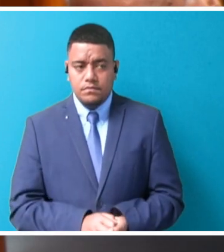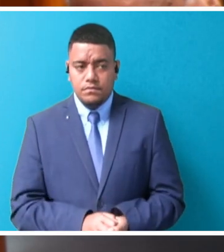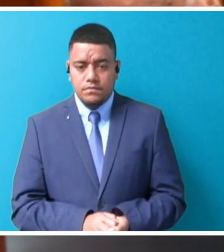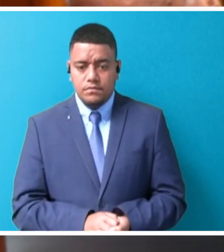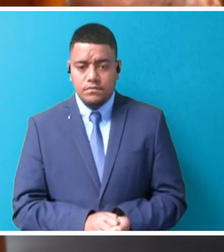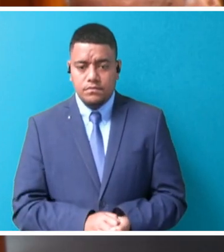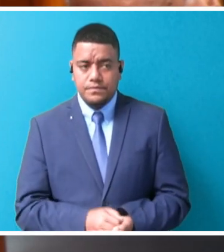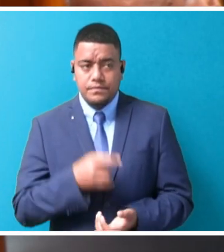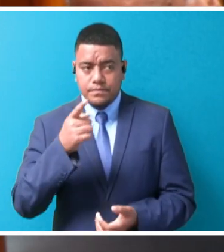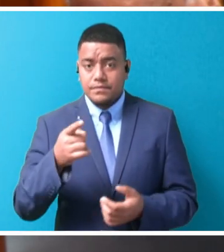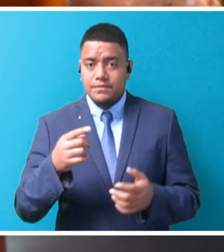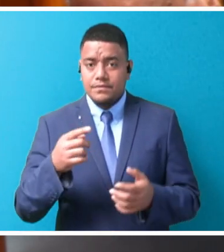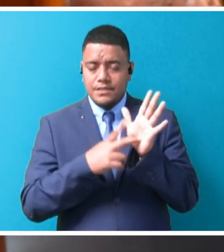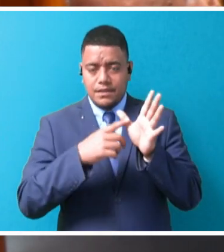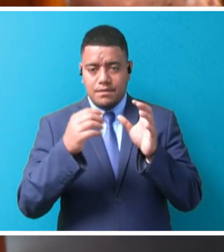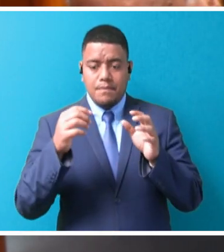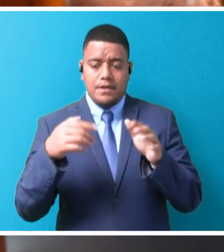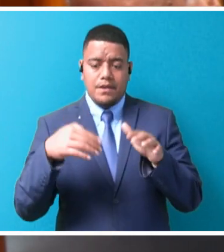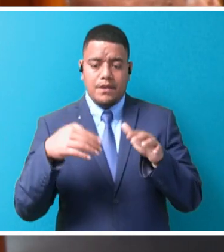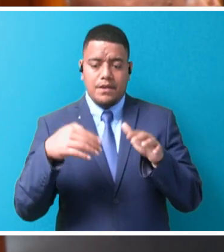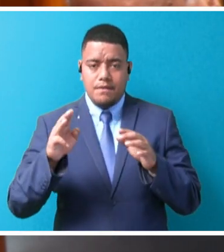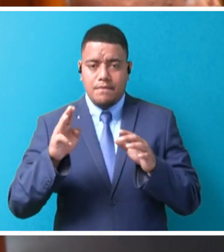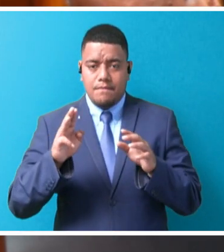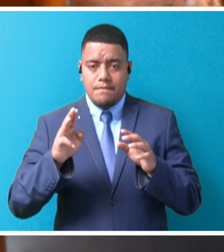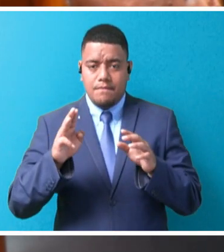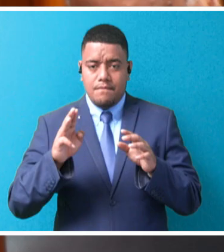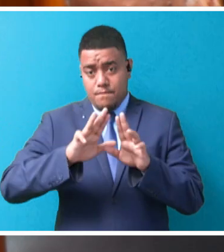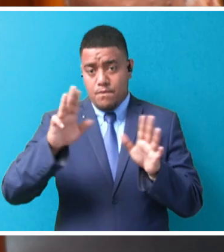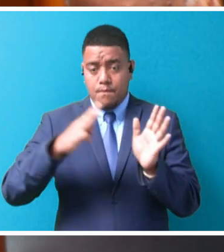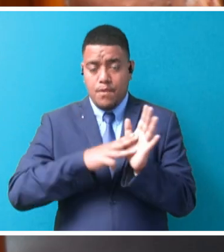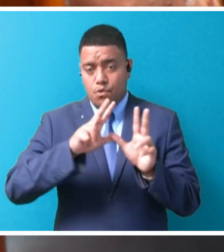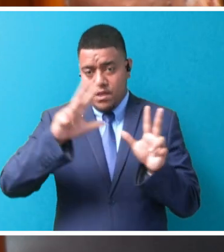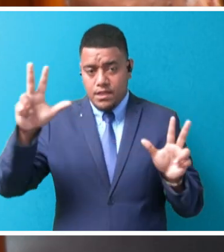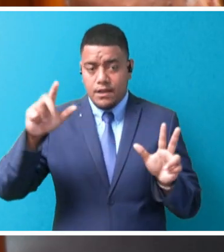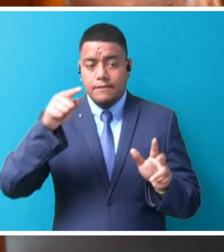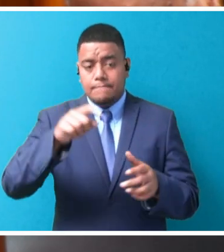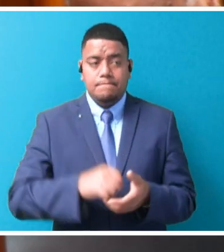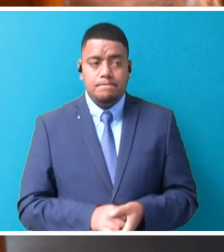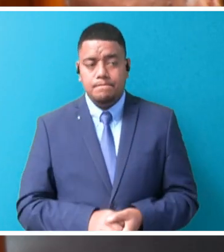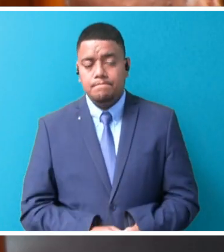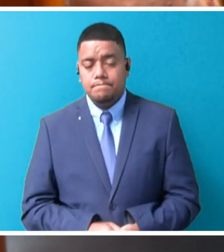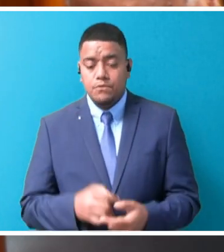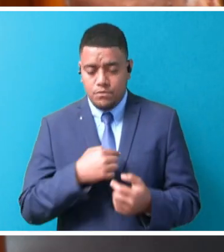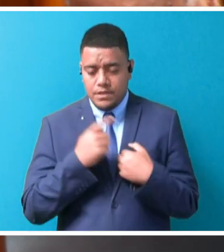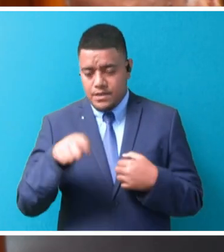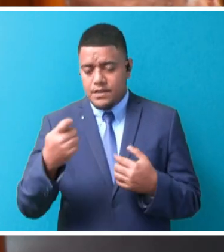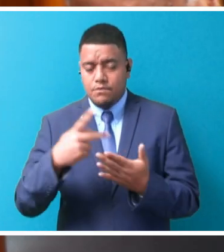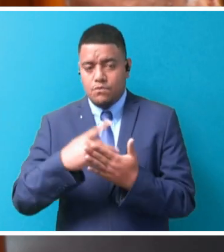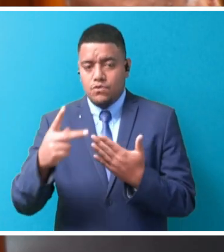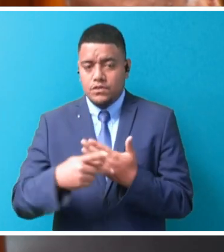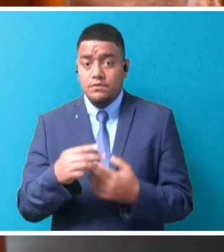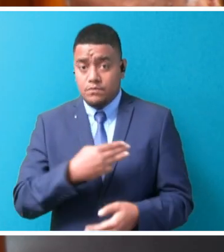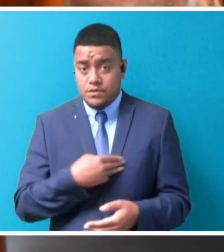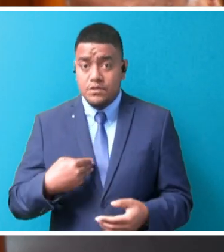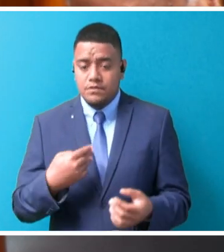Notably, works in Nambavatu in Maduata are progressing very well according to a schedule. The Ministry is also